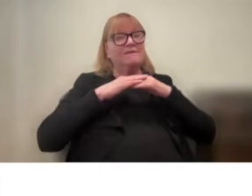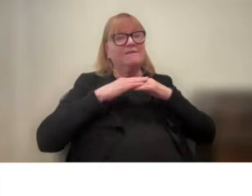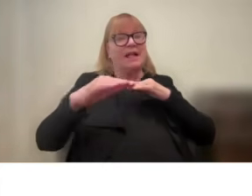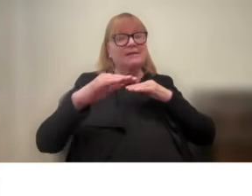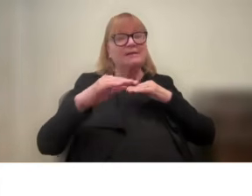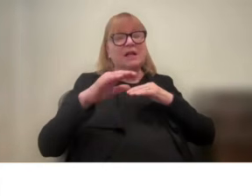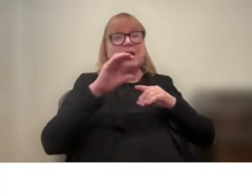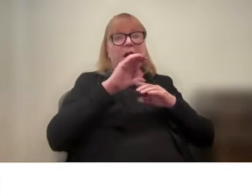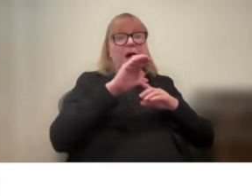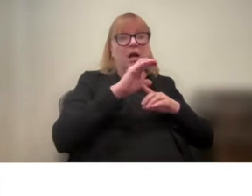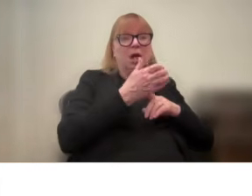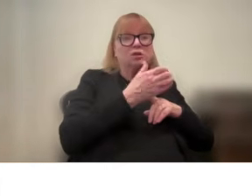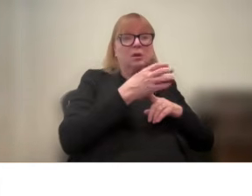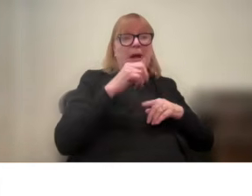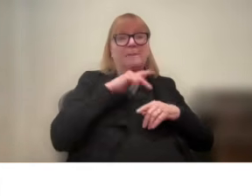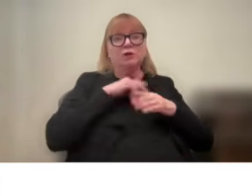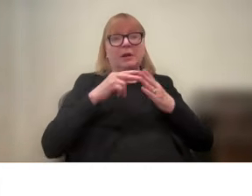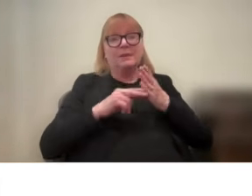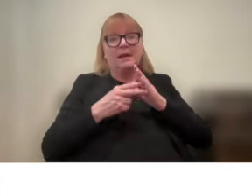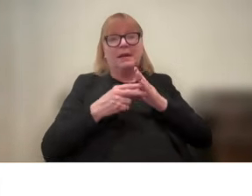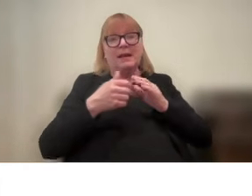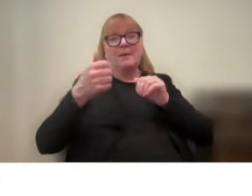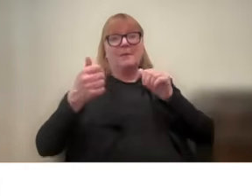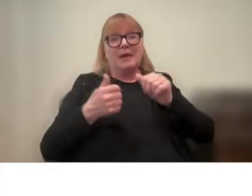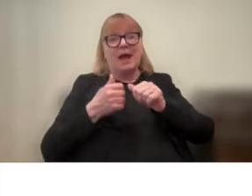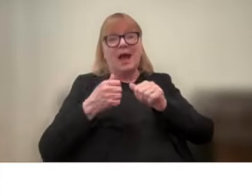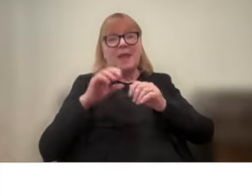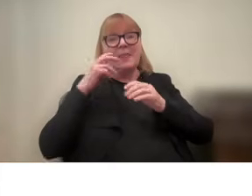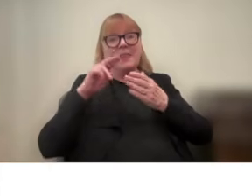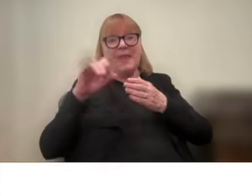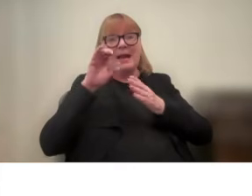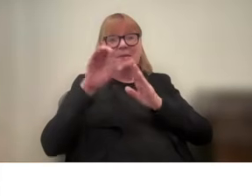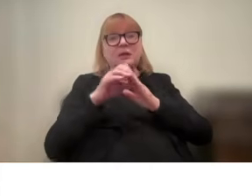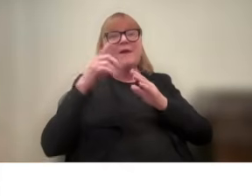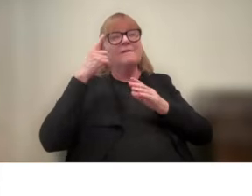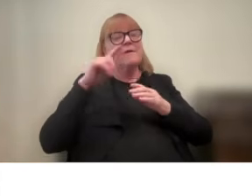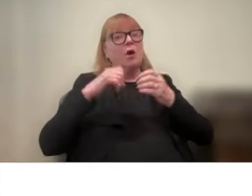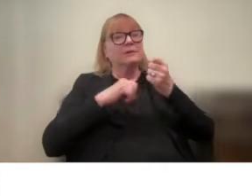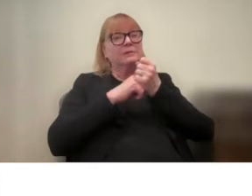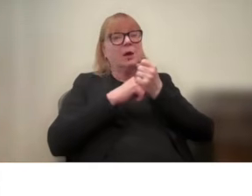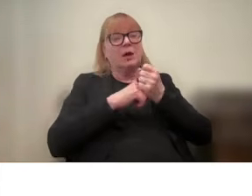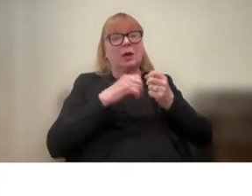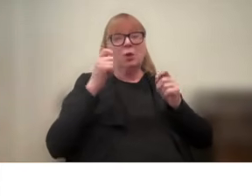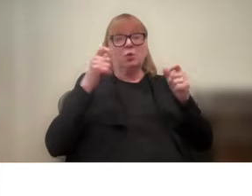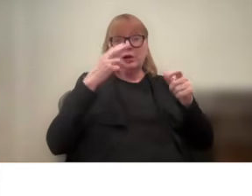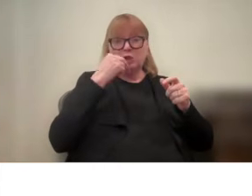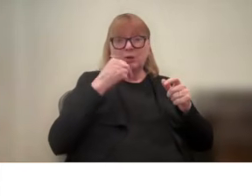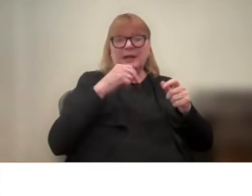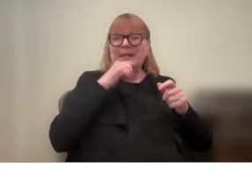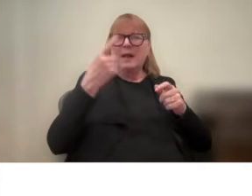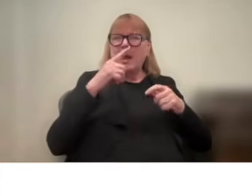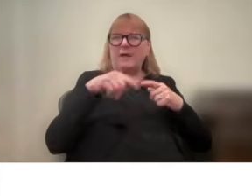cultural and personal meaning behind the image in favor of a quick joke. But remember, this isn't just about finding the right